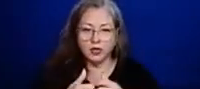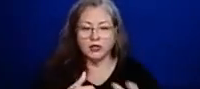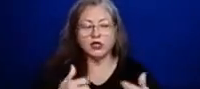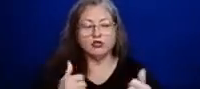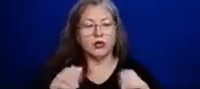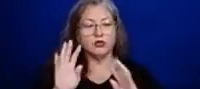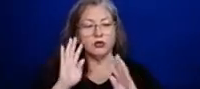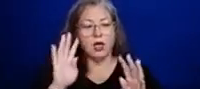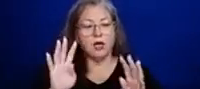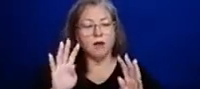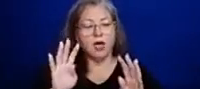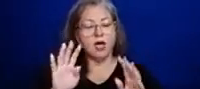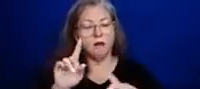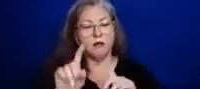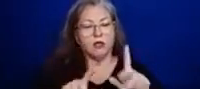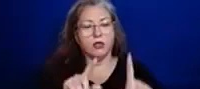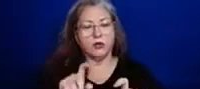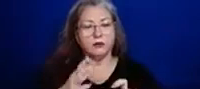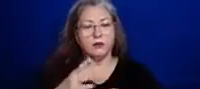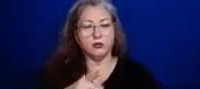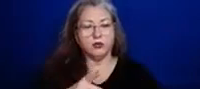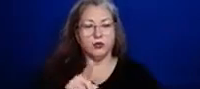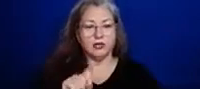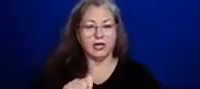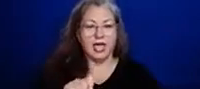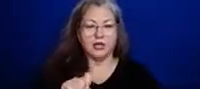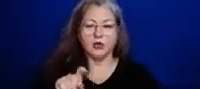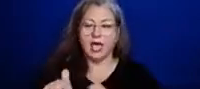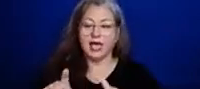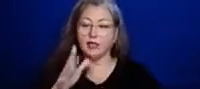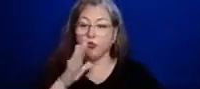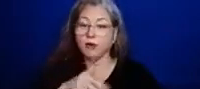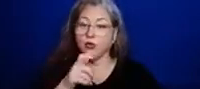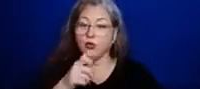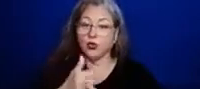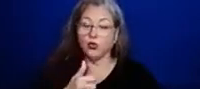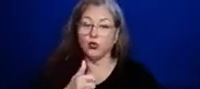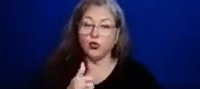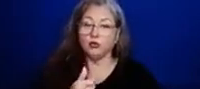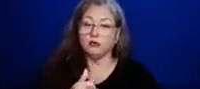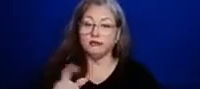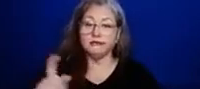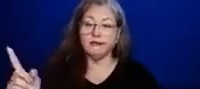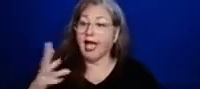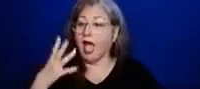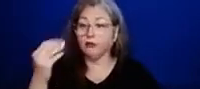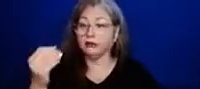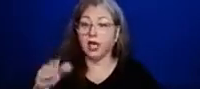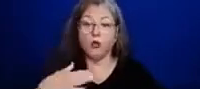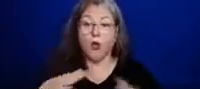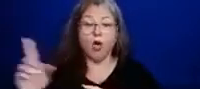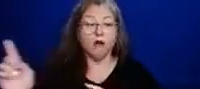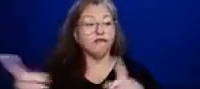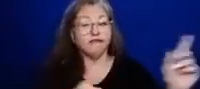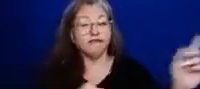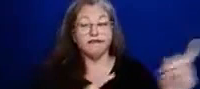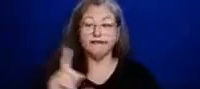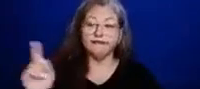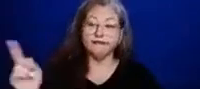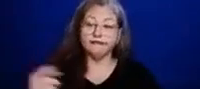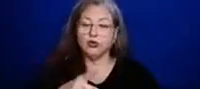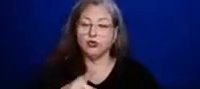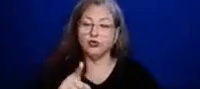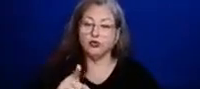with questions that you will ask to women who are passing by the street. Mm-hmm. So you